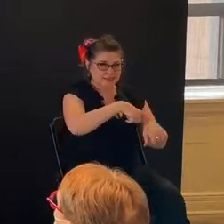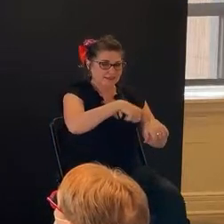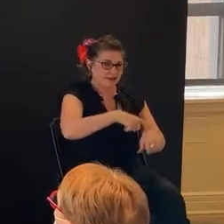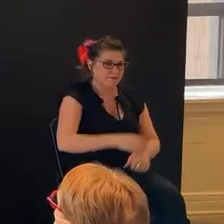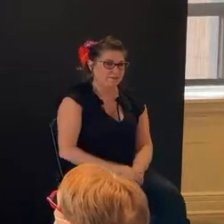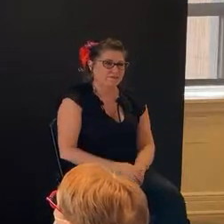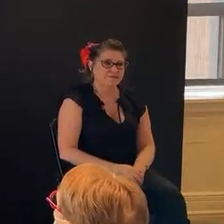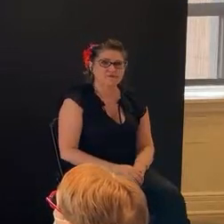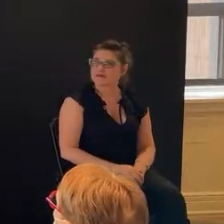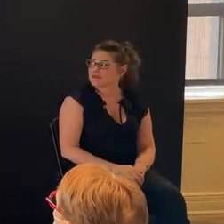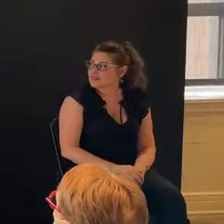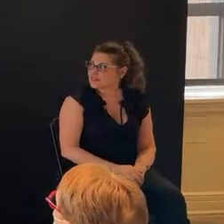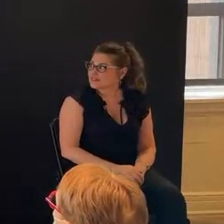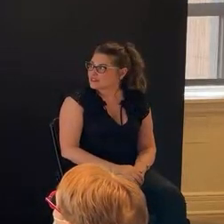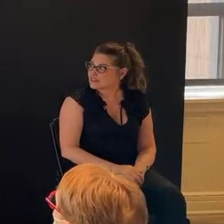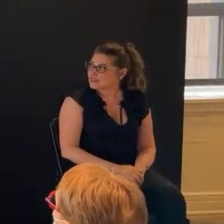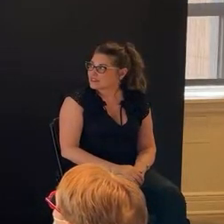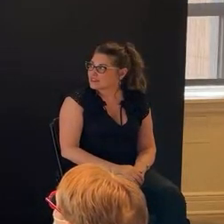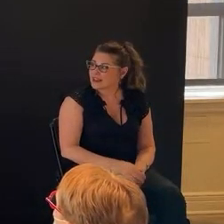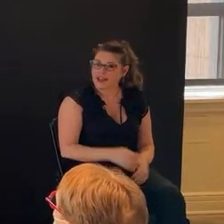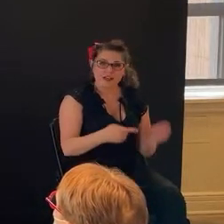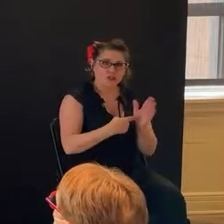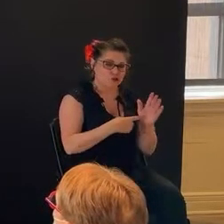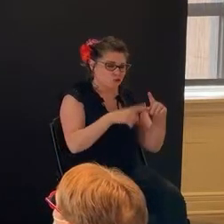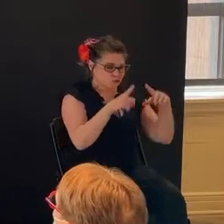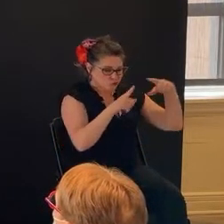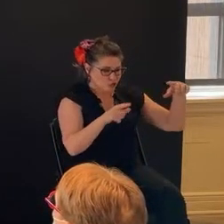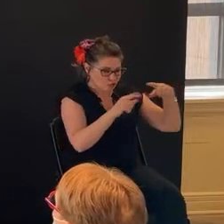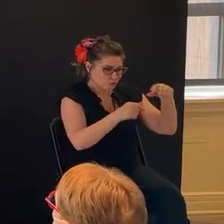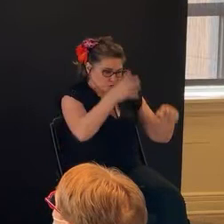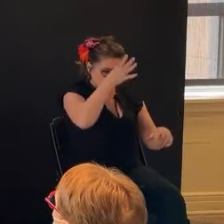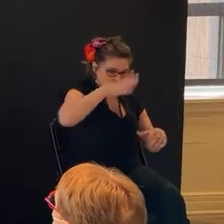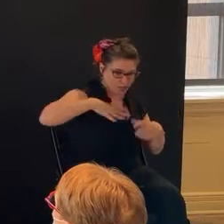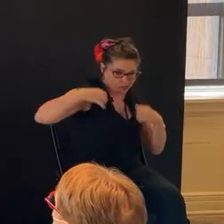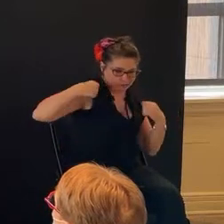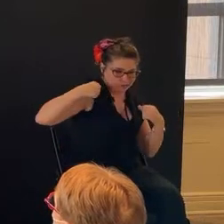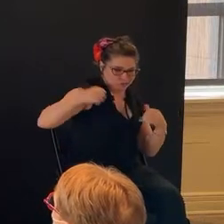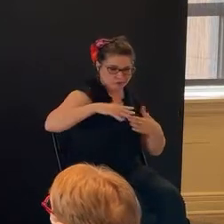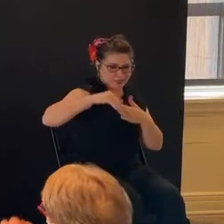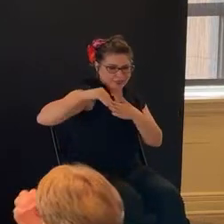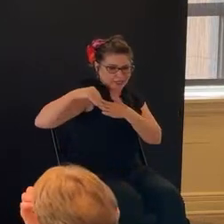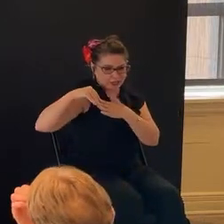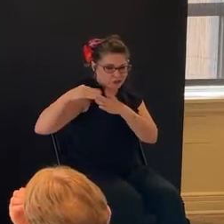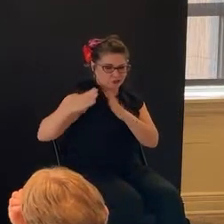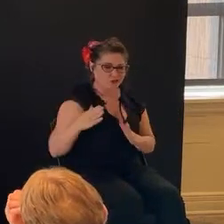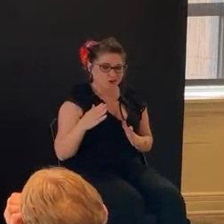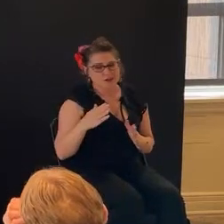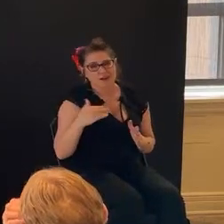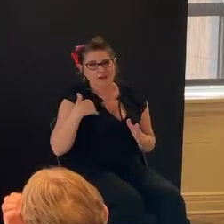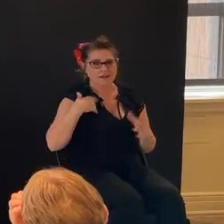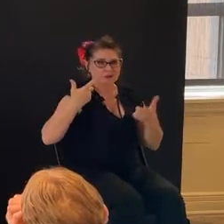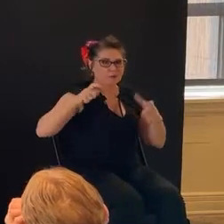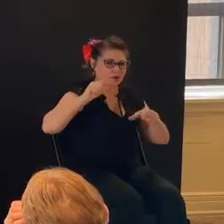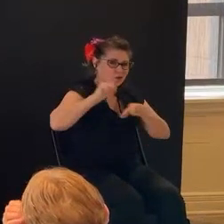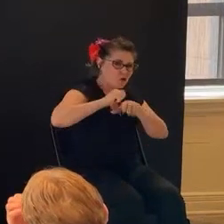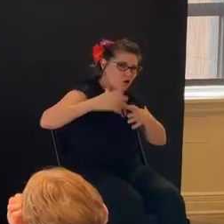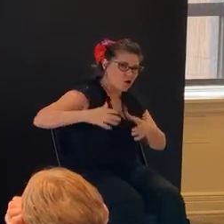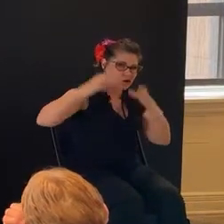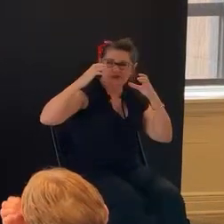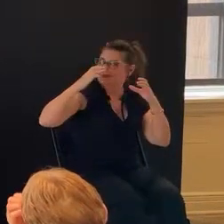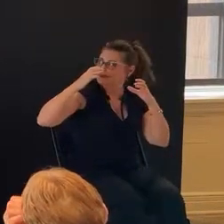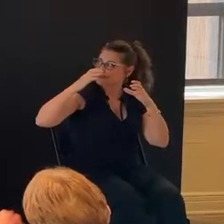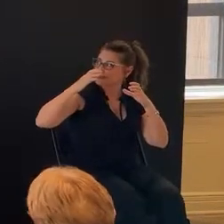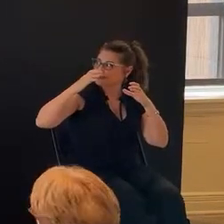and it shows this Japanese strongman or leader, and he's got a big rock on top of the